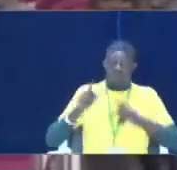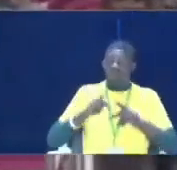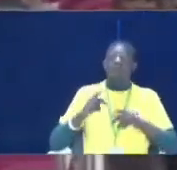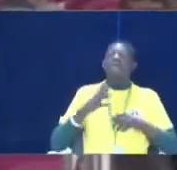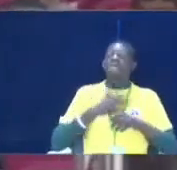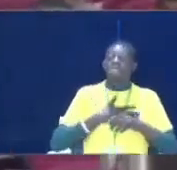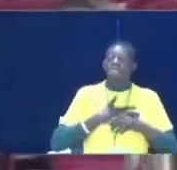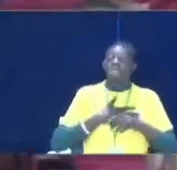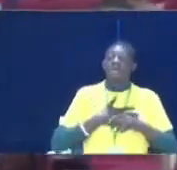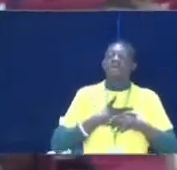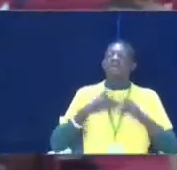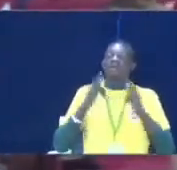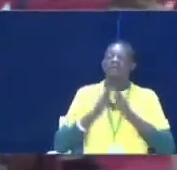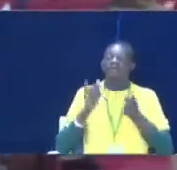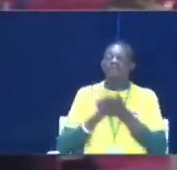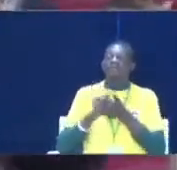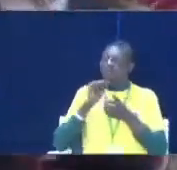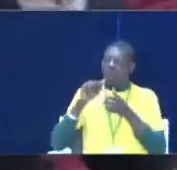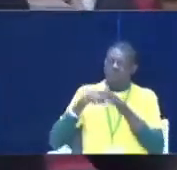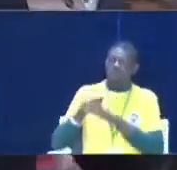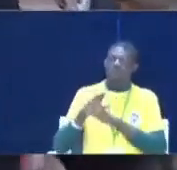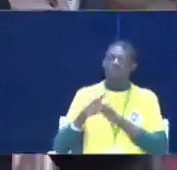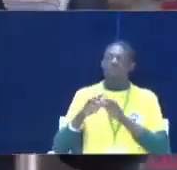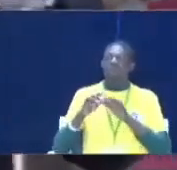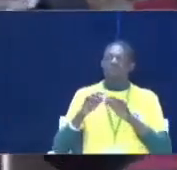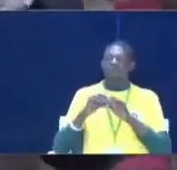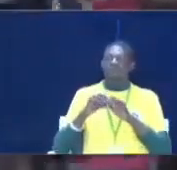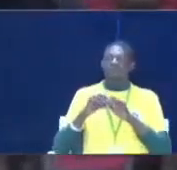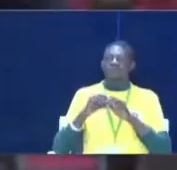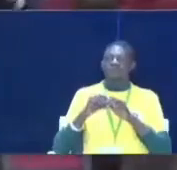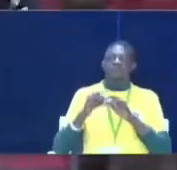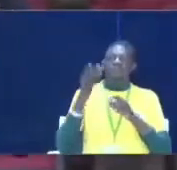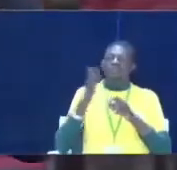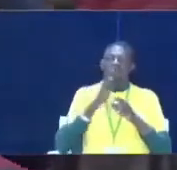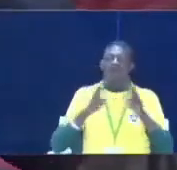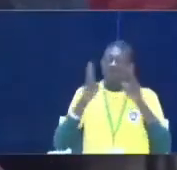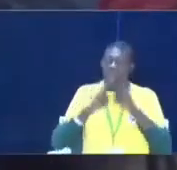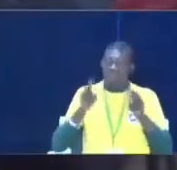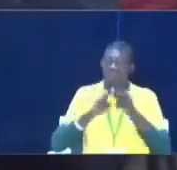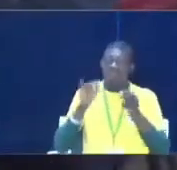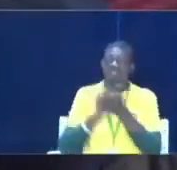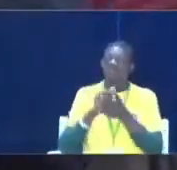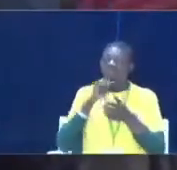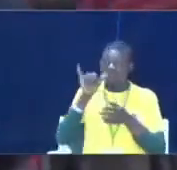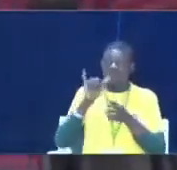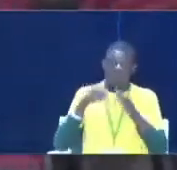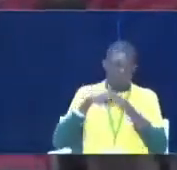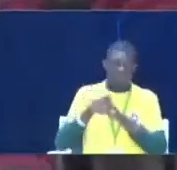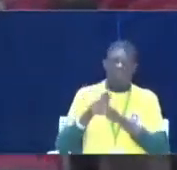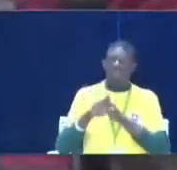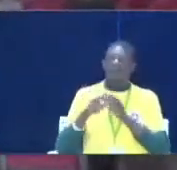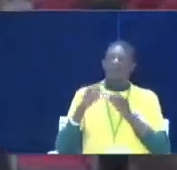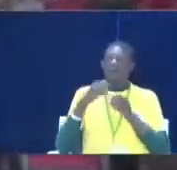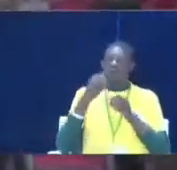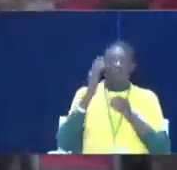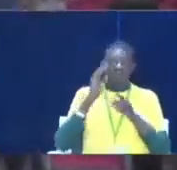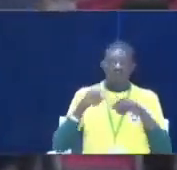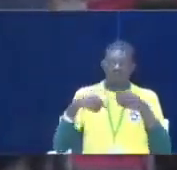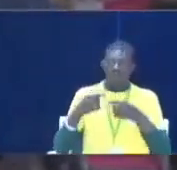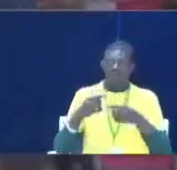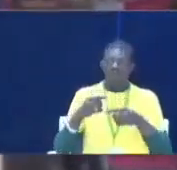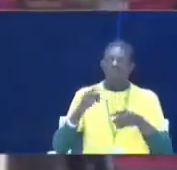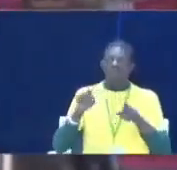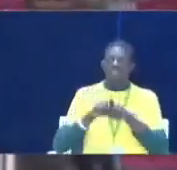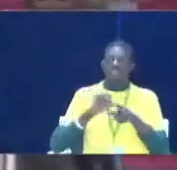are campuses that have not been invaded. There are villages that have not been entered. Who will go?